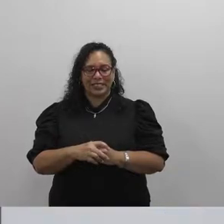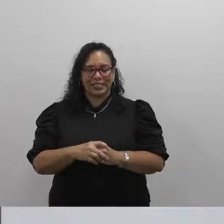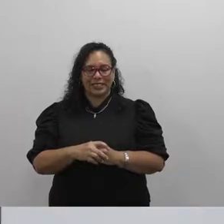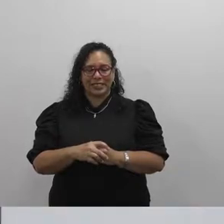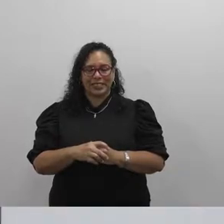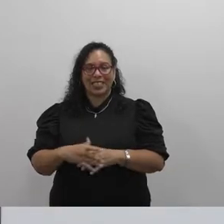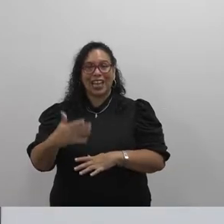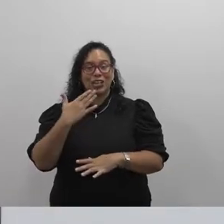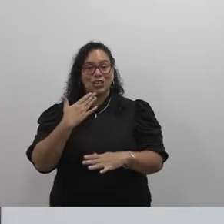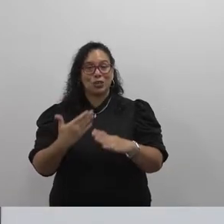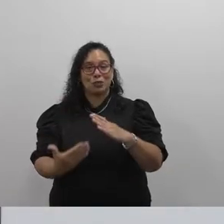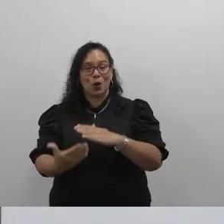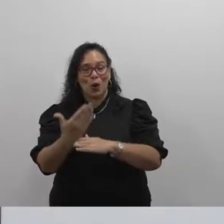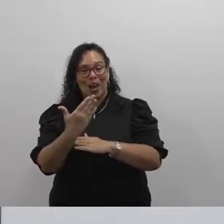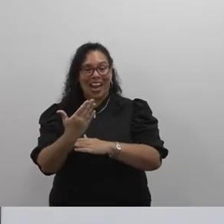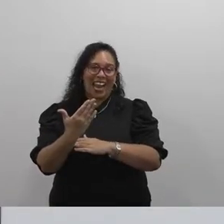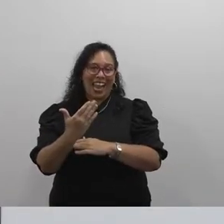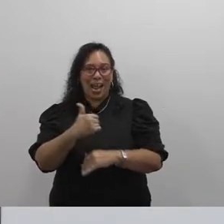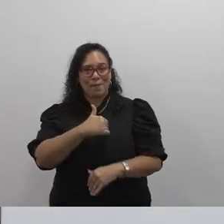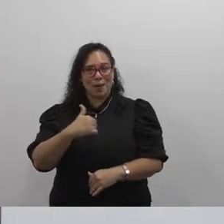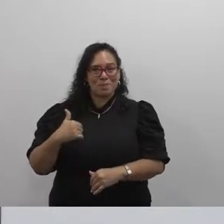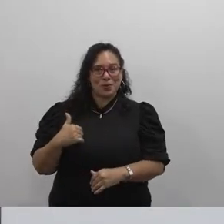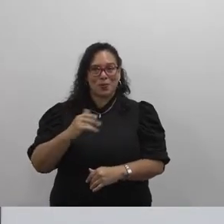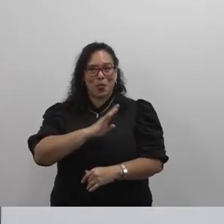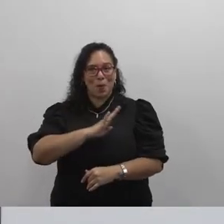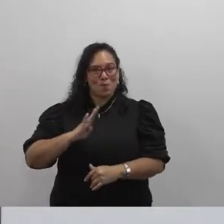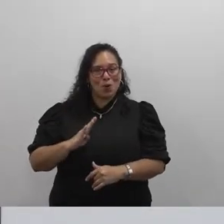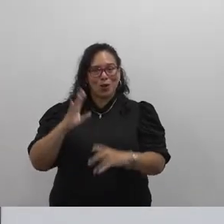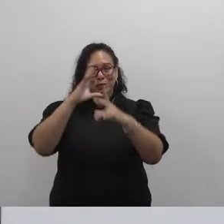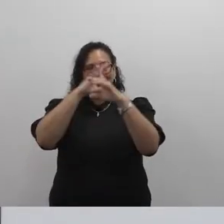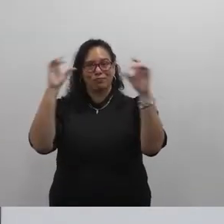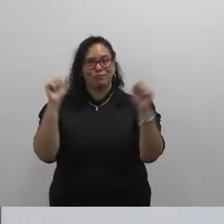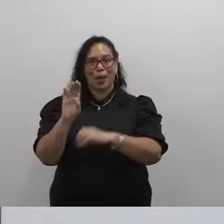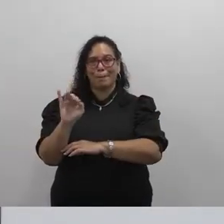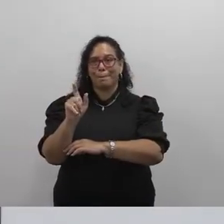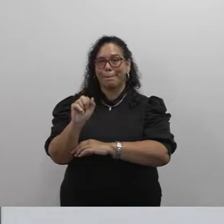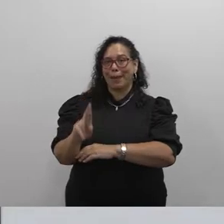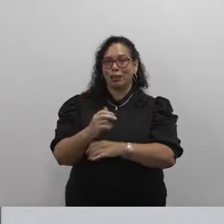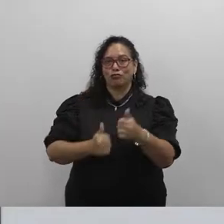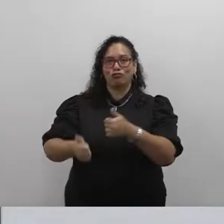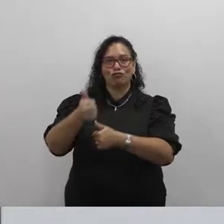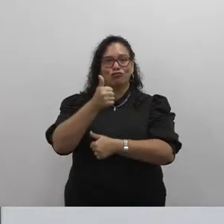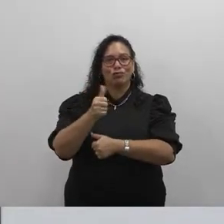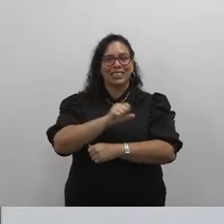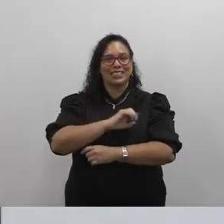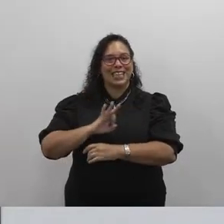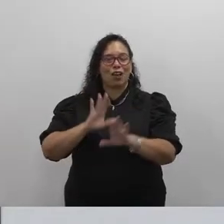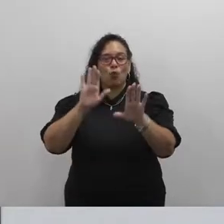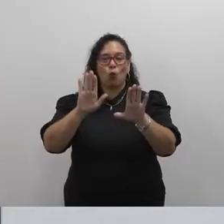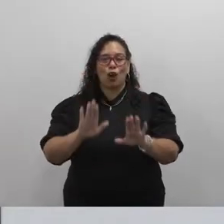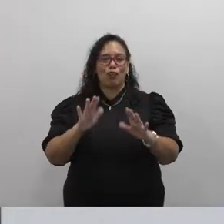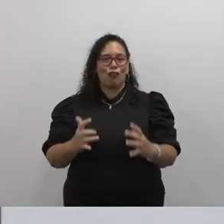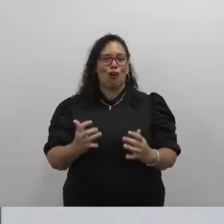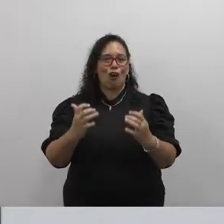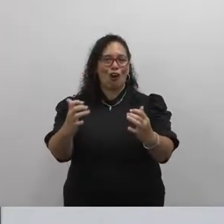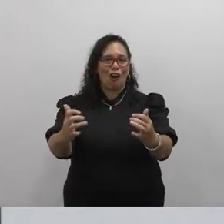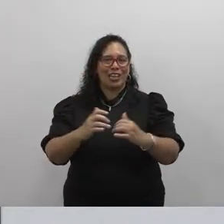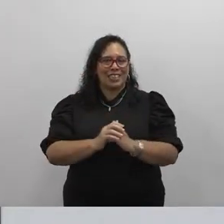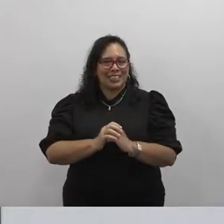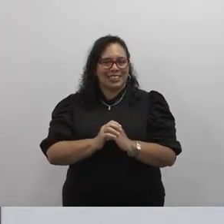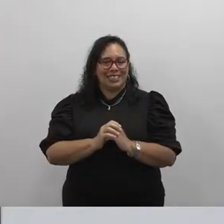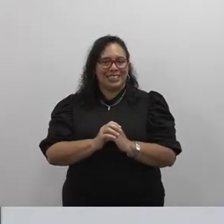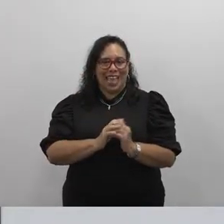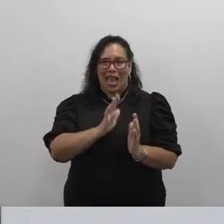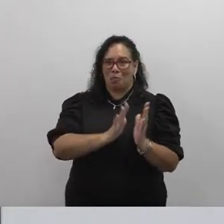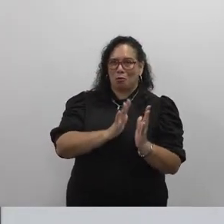Good morning, members of the board, Superintendent Baker, senior staff, of course, our wonderful audience in person